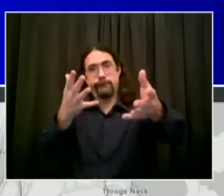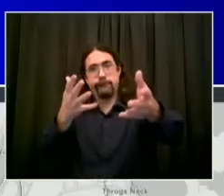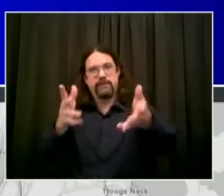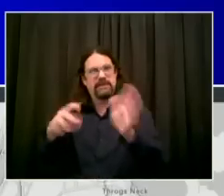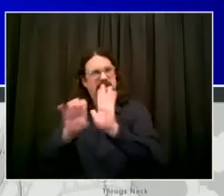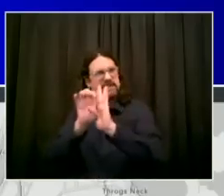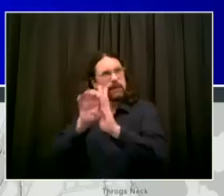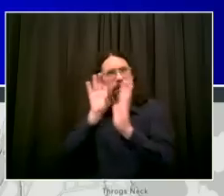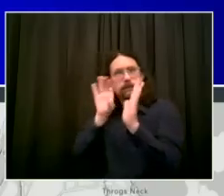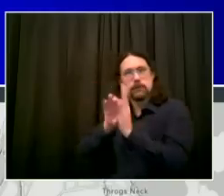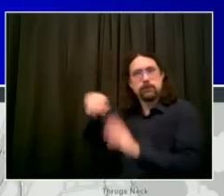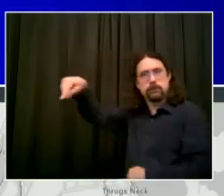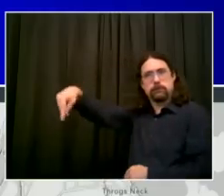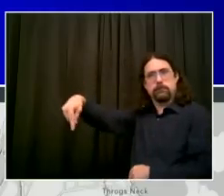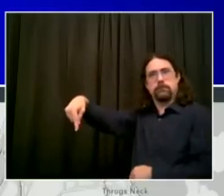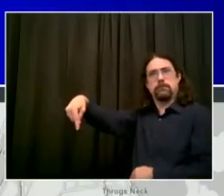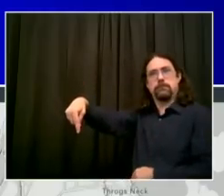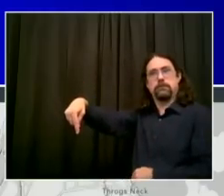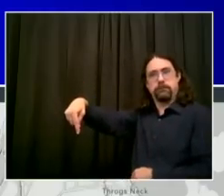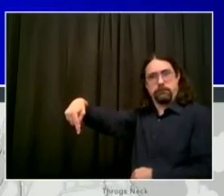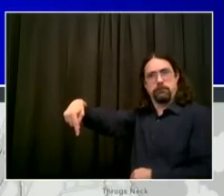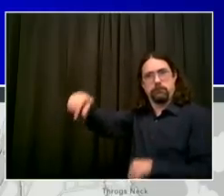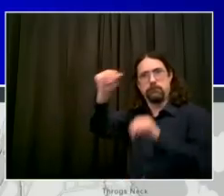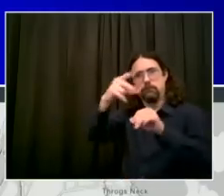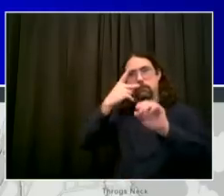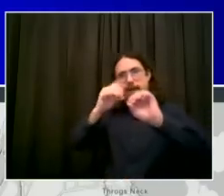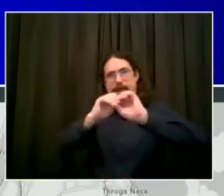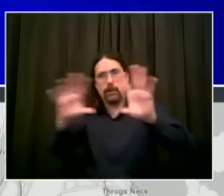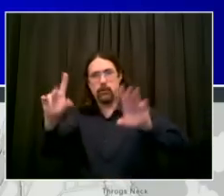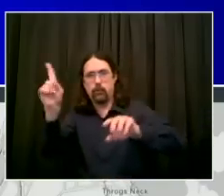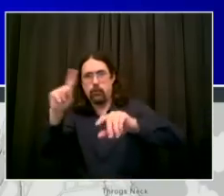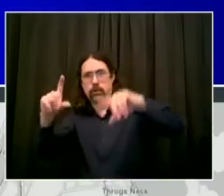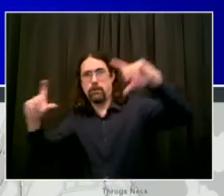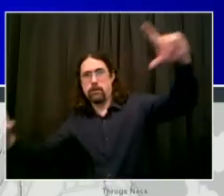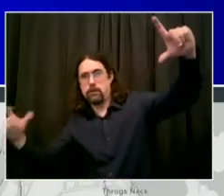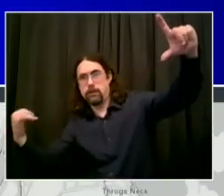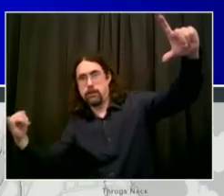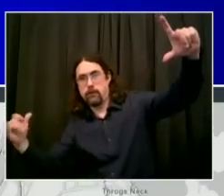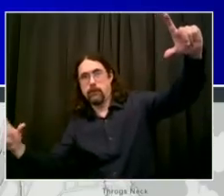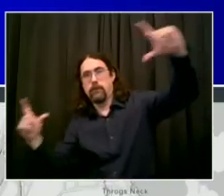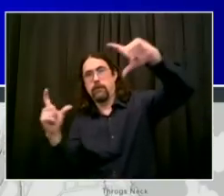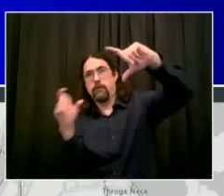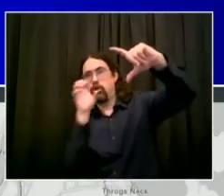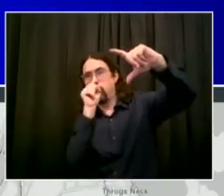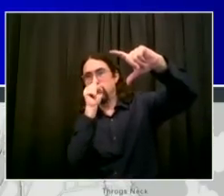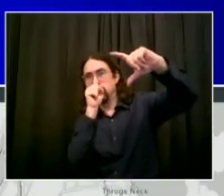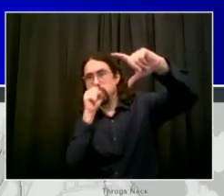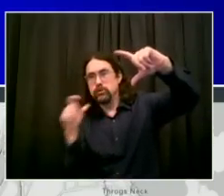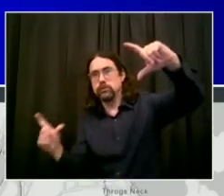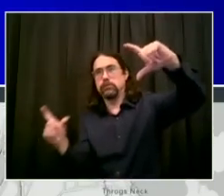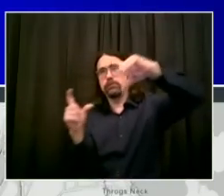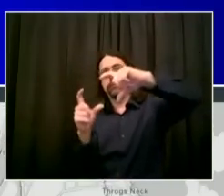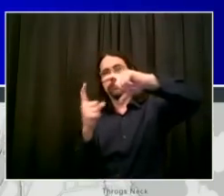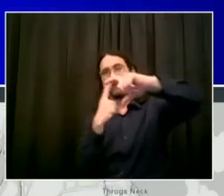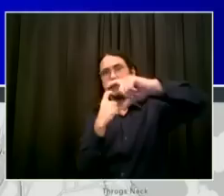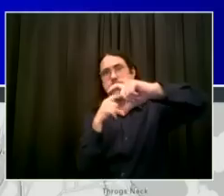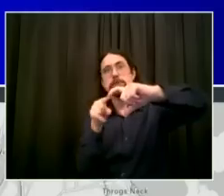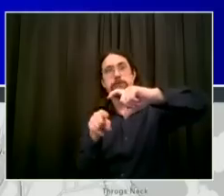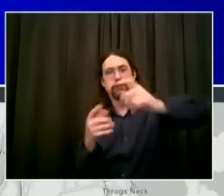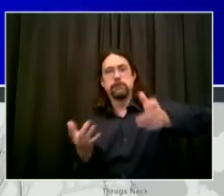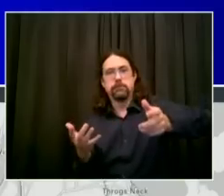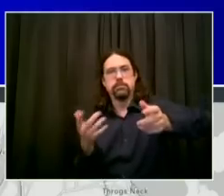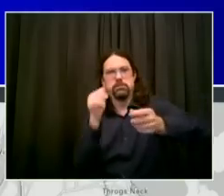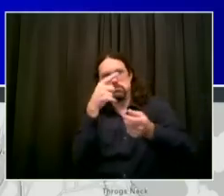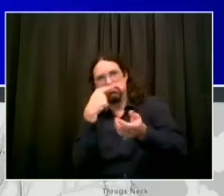what specific restrictions are in place, what closures are in effect. This was put together really quickly with information we received